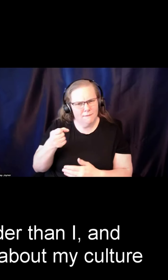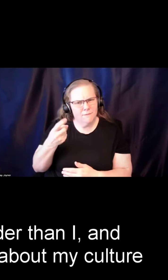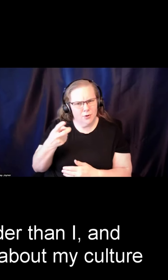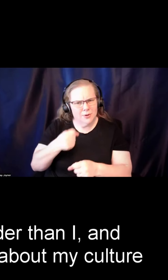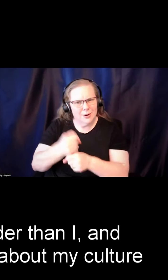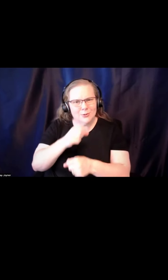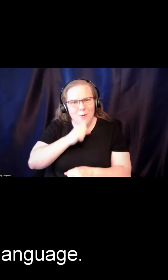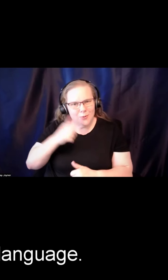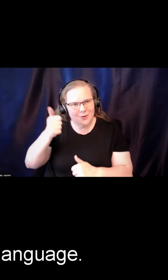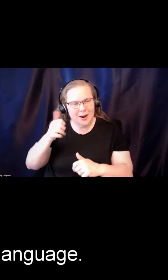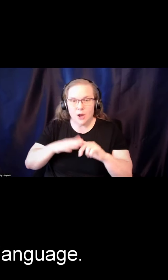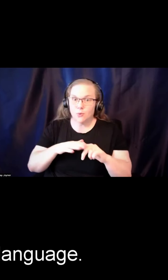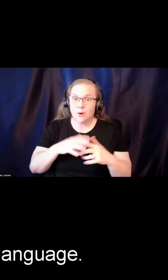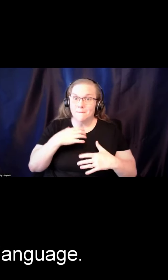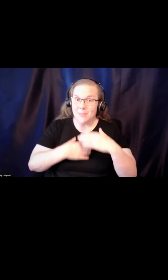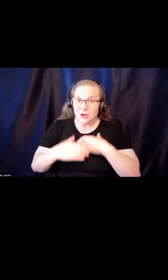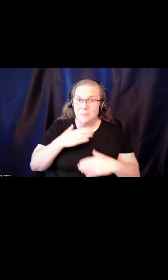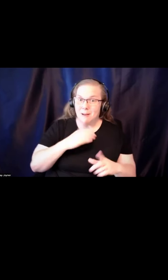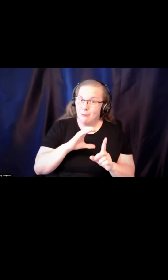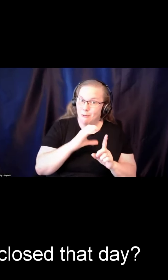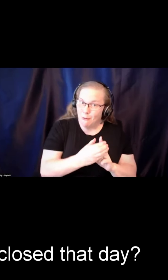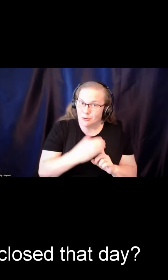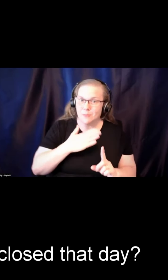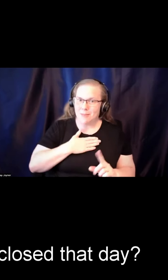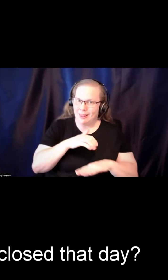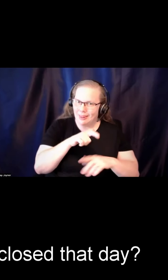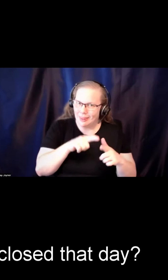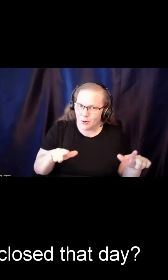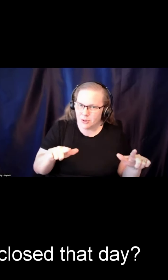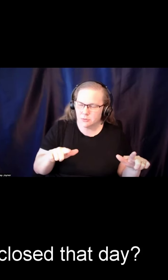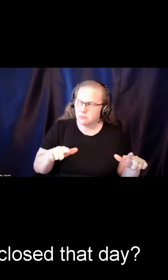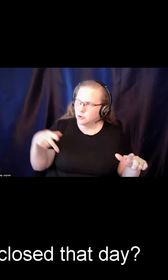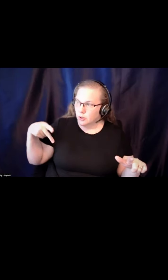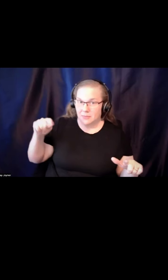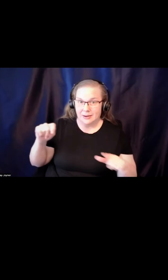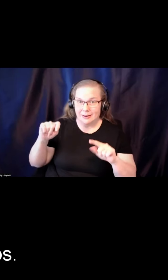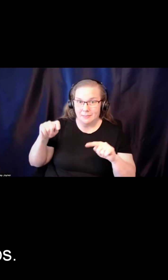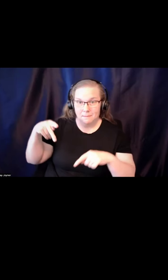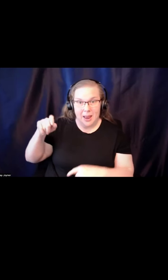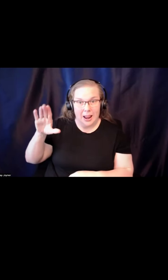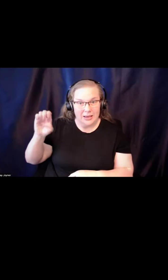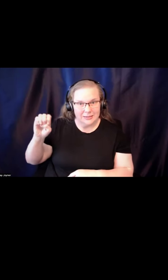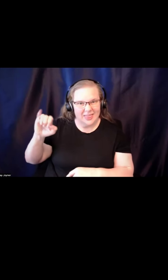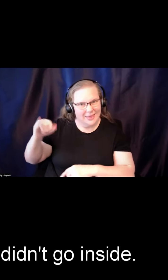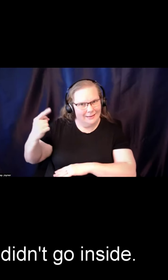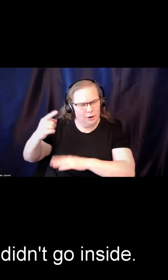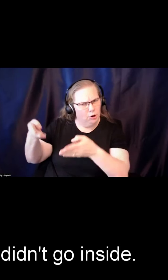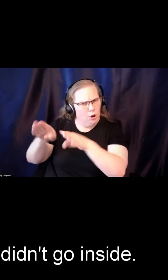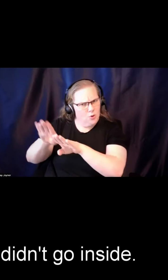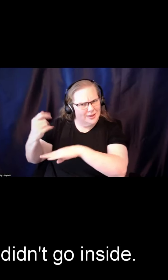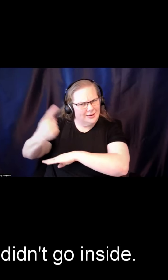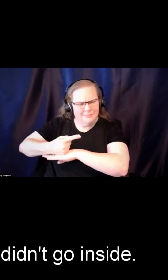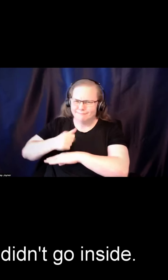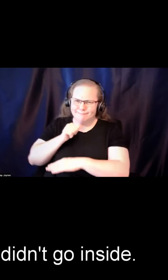curious about my culture as well as my language. Was the Pitti Palace closed that day? Perhaps. I don't know